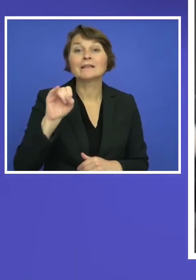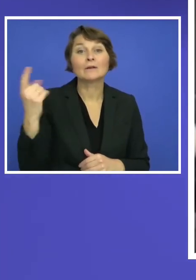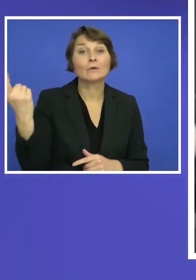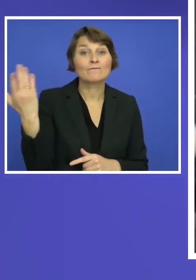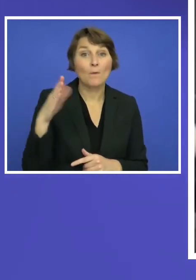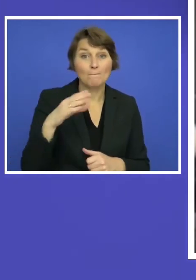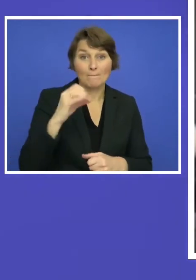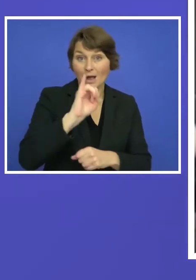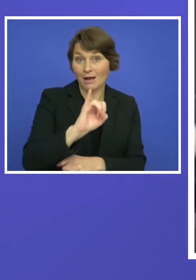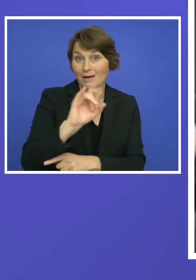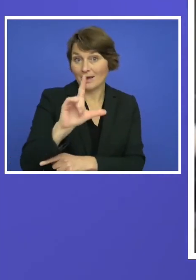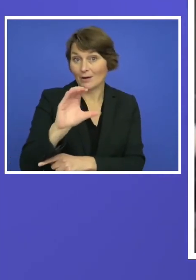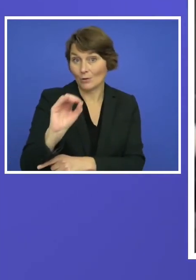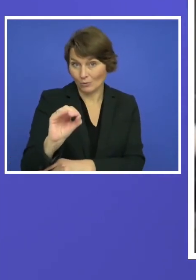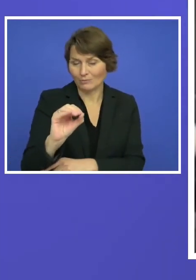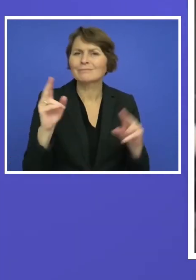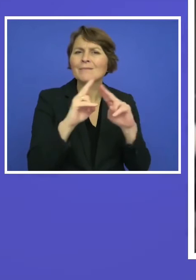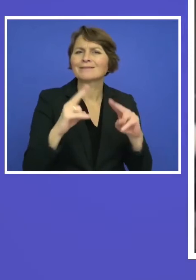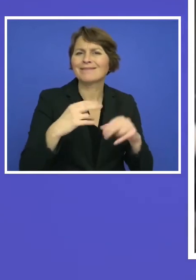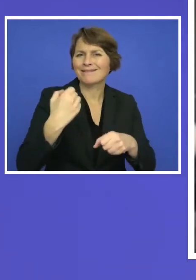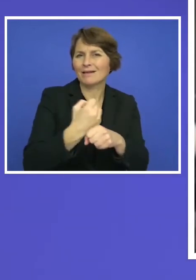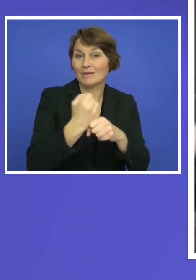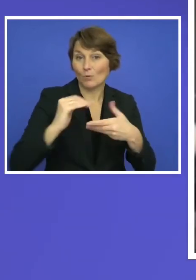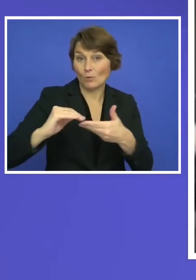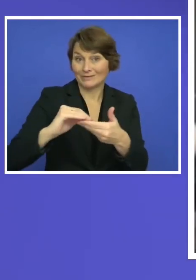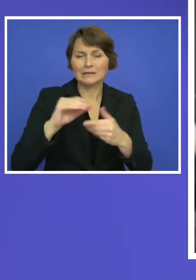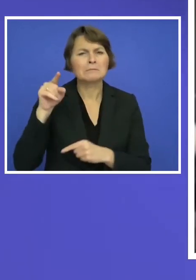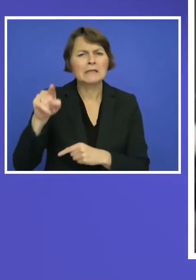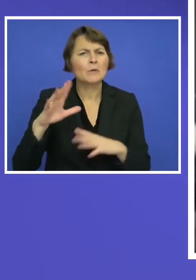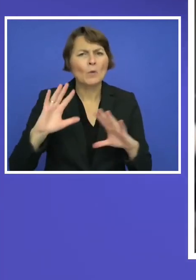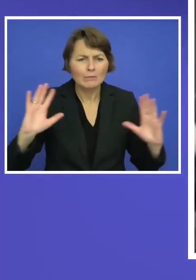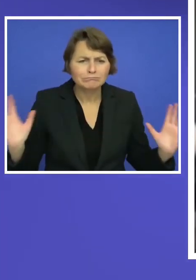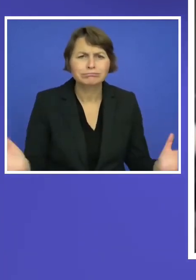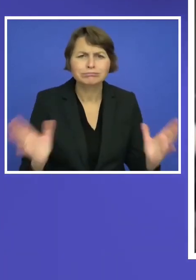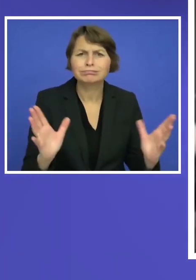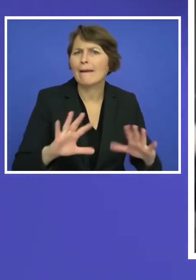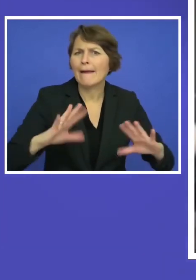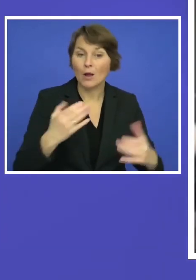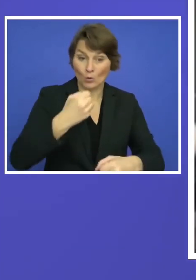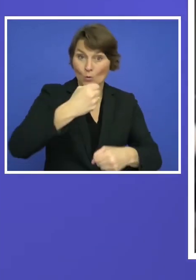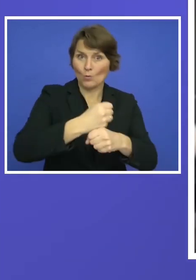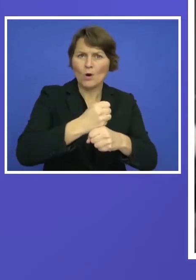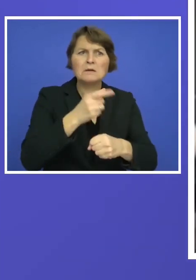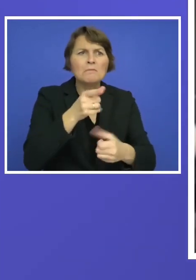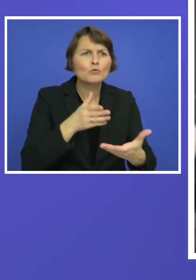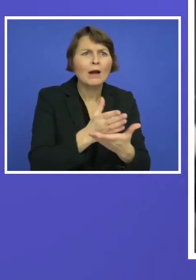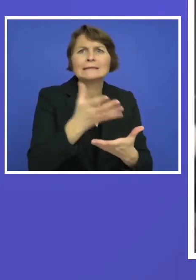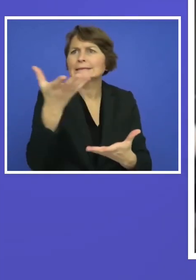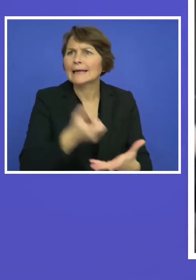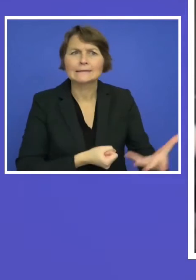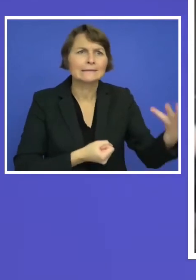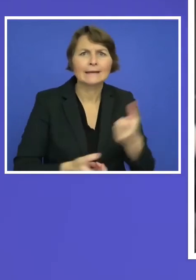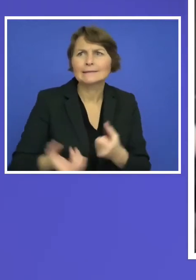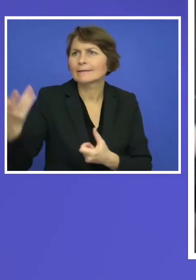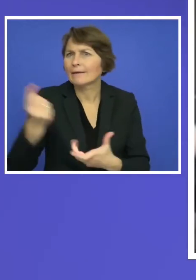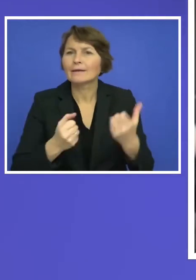And ILO is an organization that promotes rights at work and encourages decent employment opportunities, and is also a